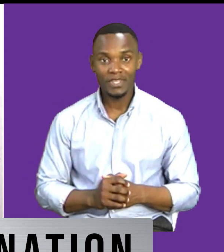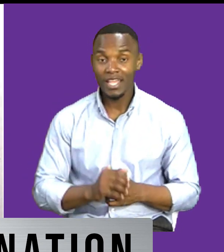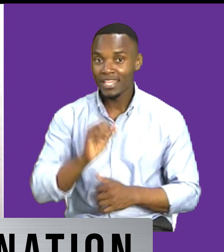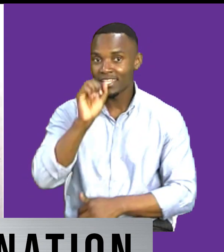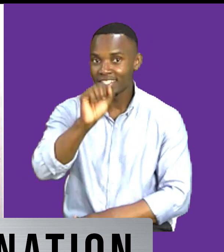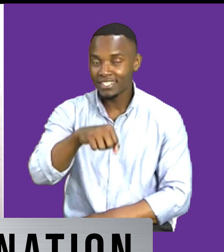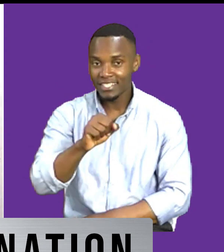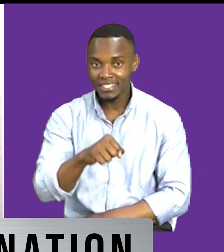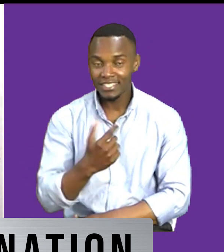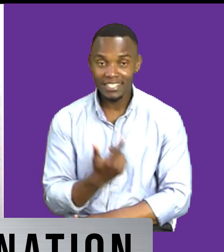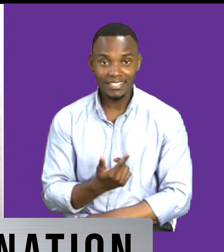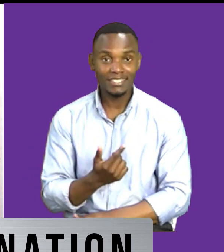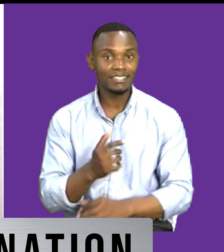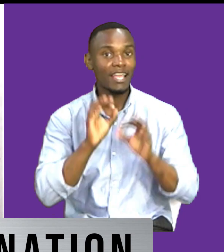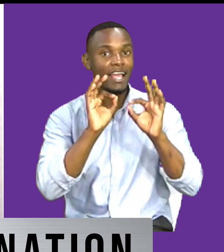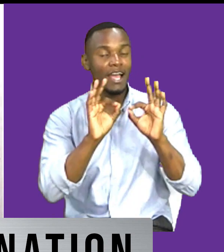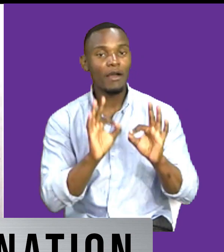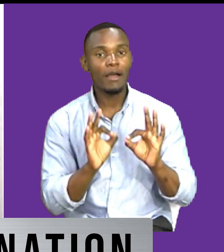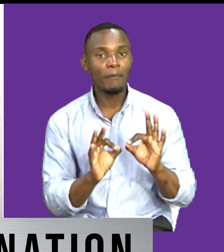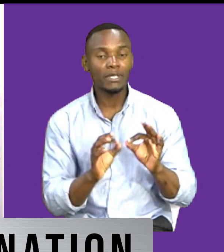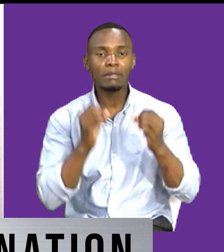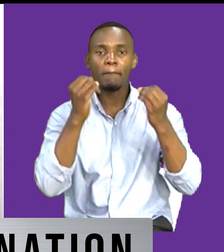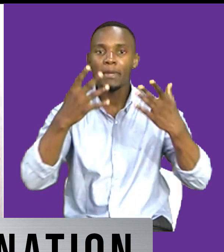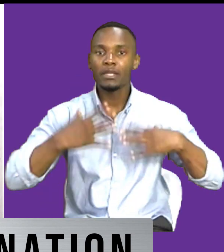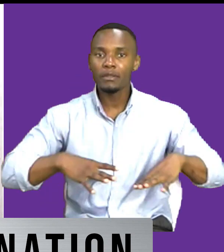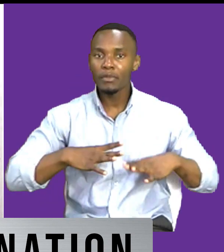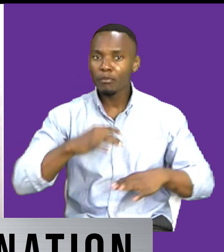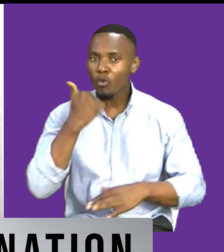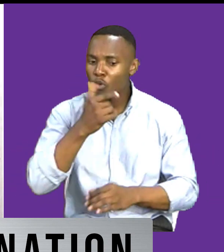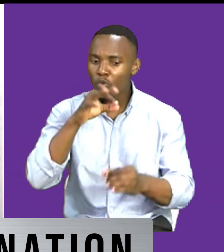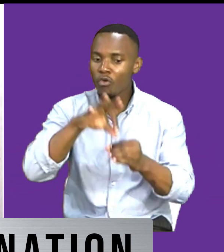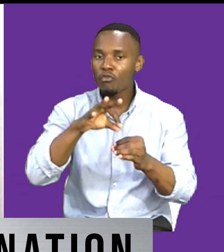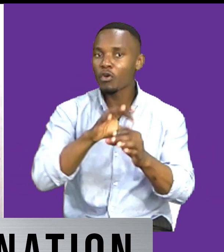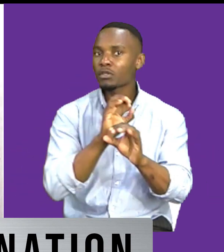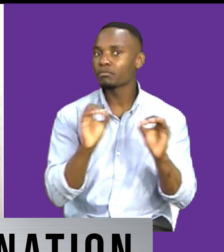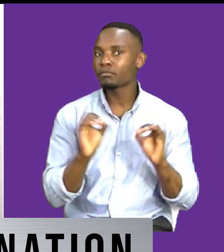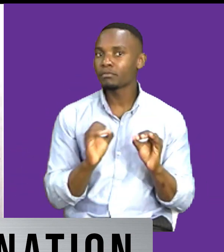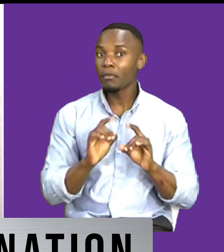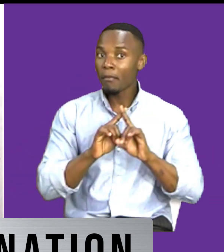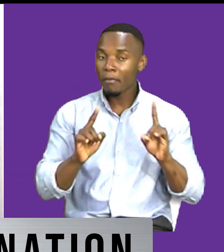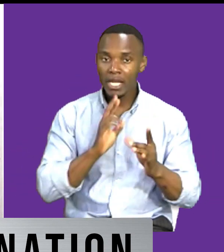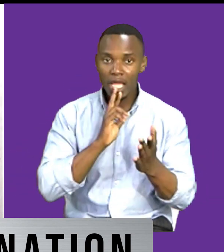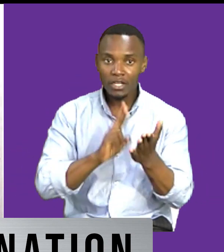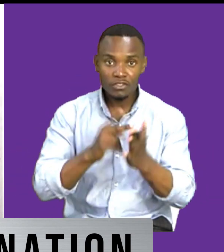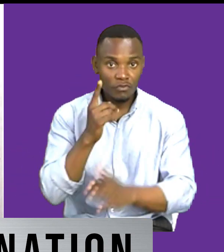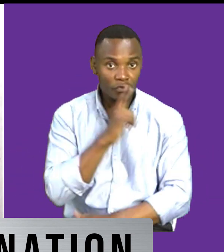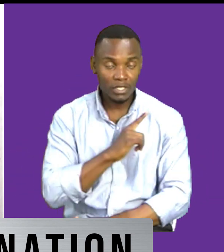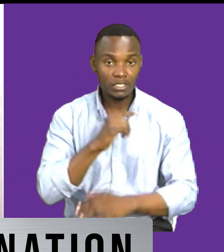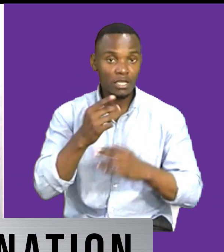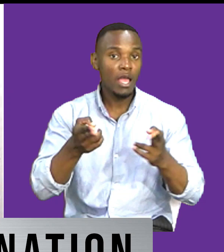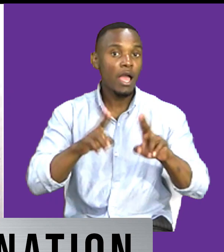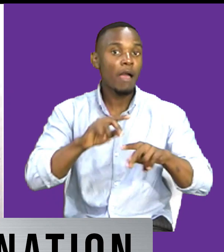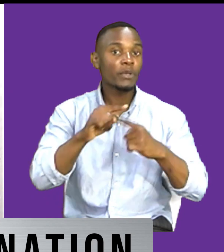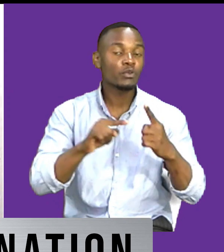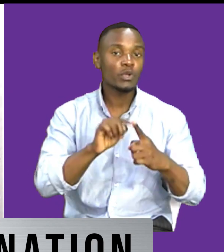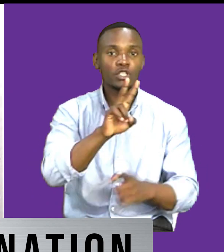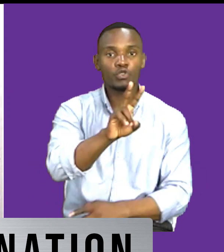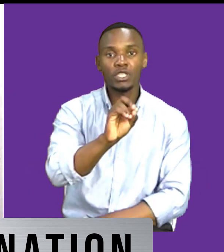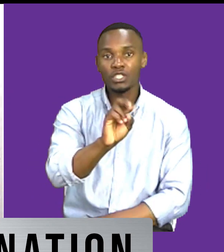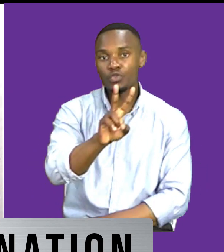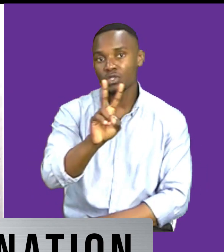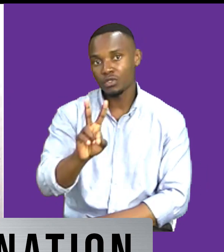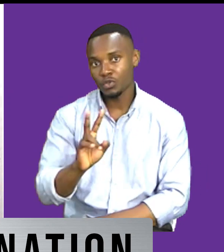is amazing that the biggest number of people who did not vote, who were registered, happened in 2022. I don't know if you're aware of